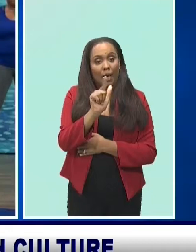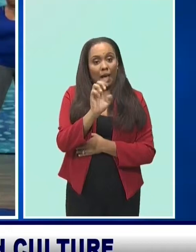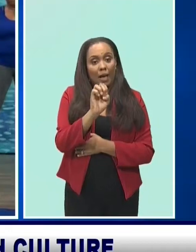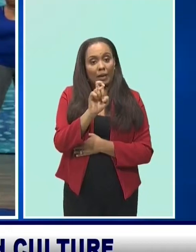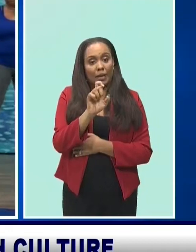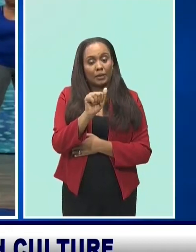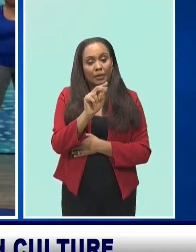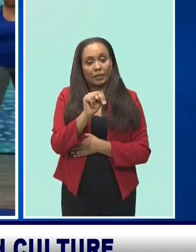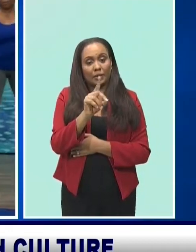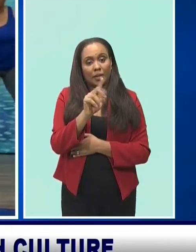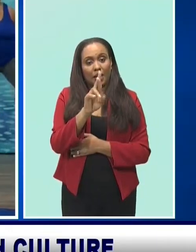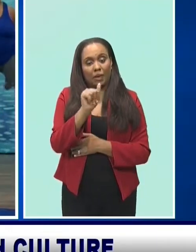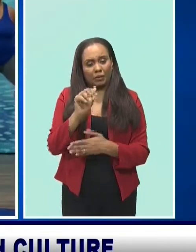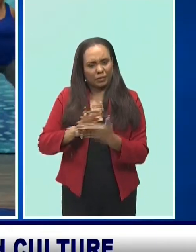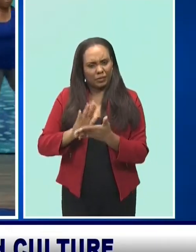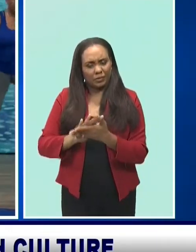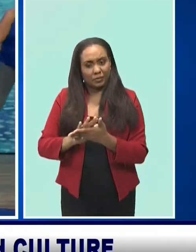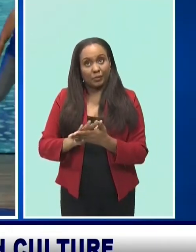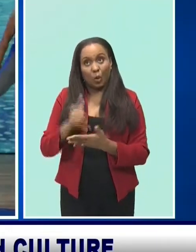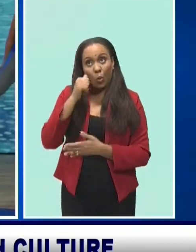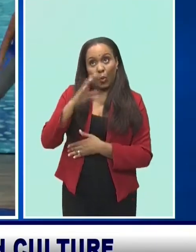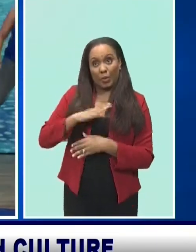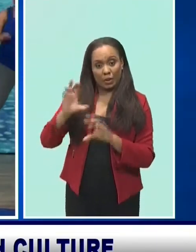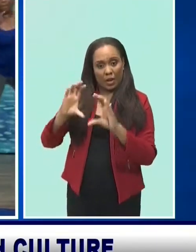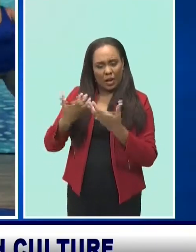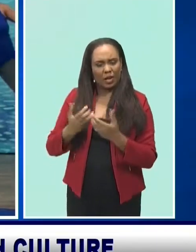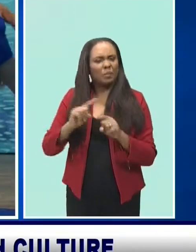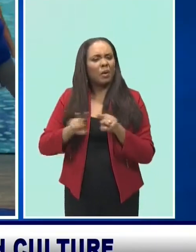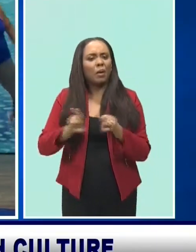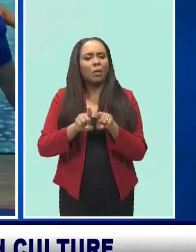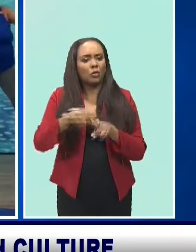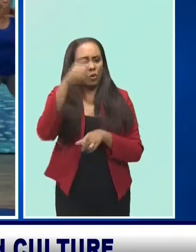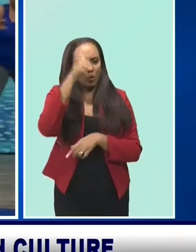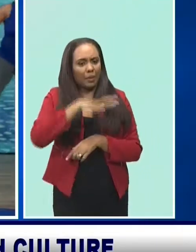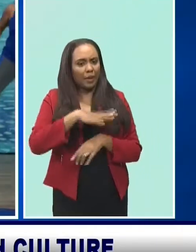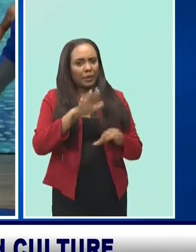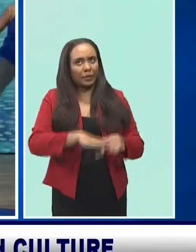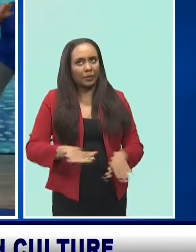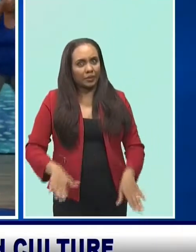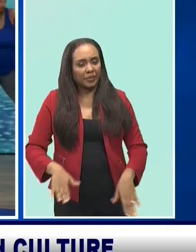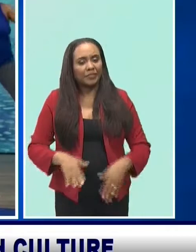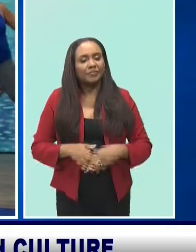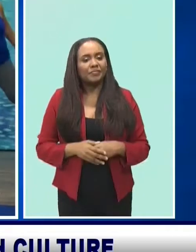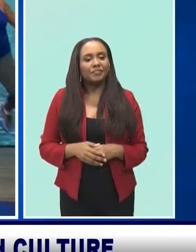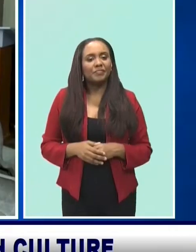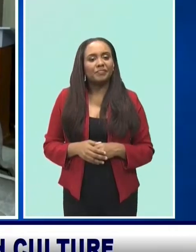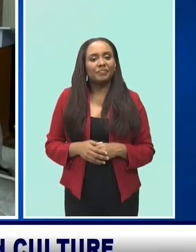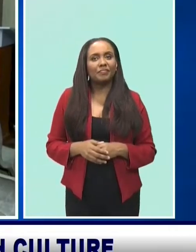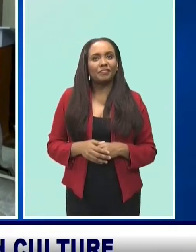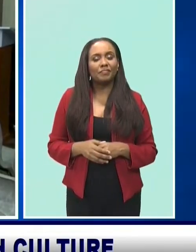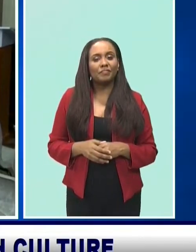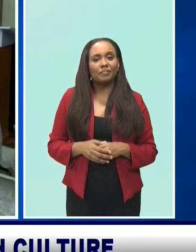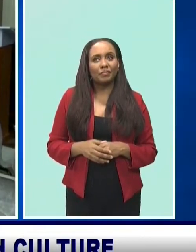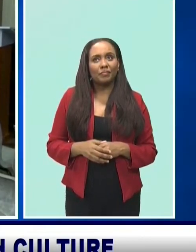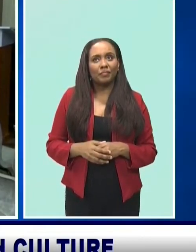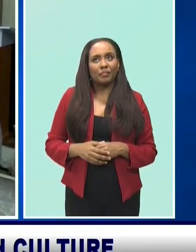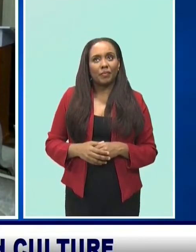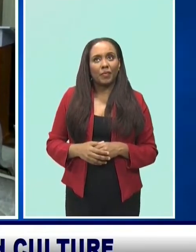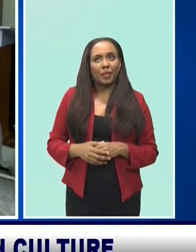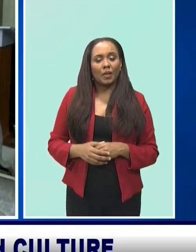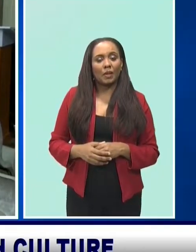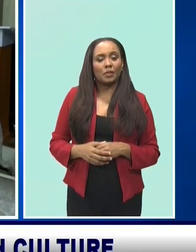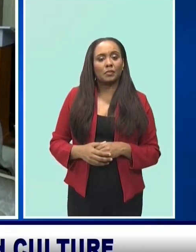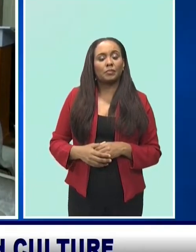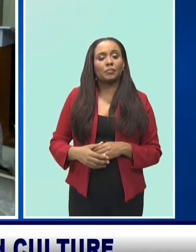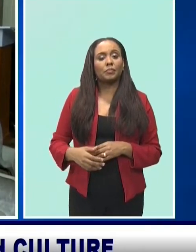women, but Ms. Collamore caters to men and children as well. What you just witnessed was a movement through the